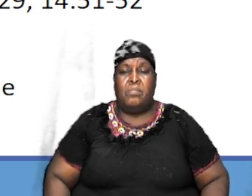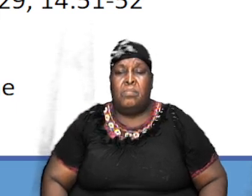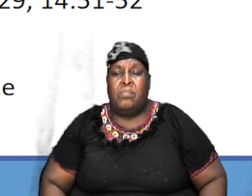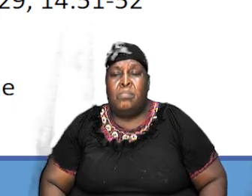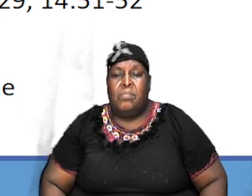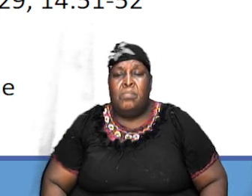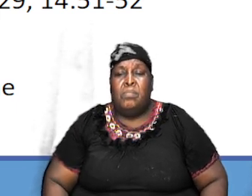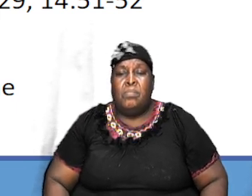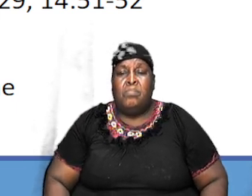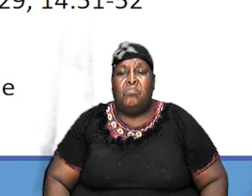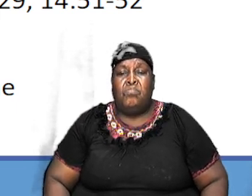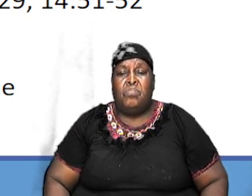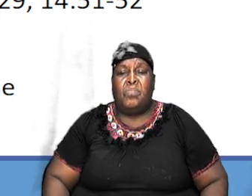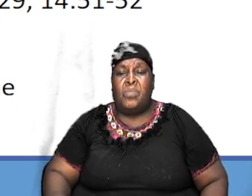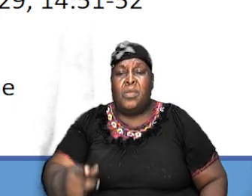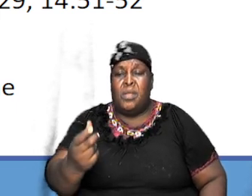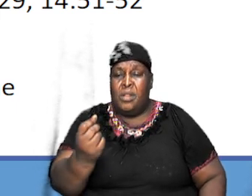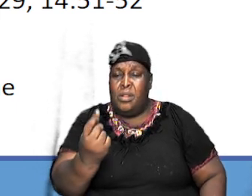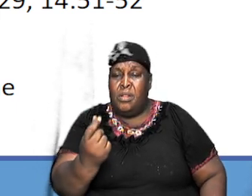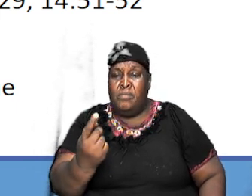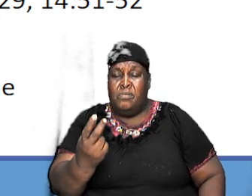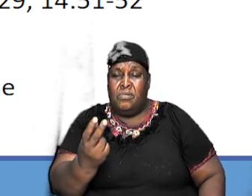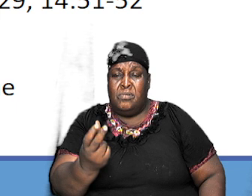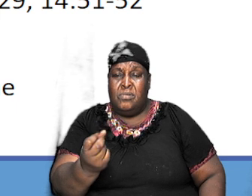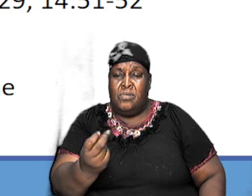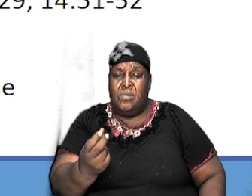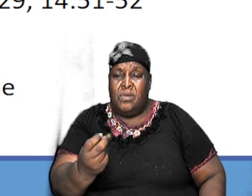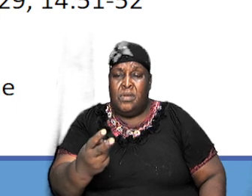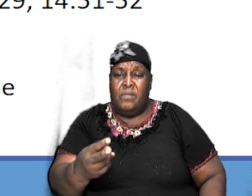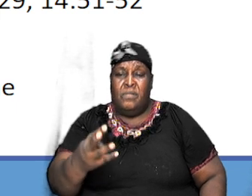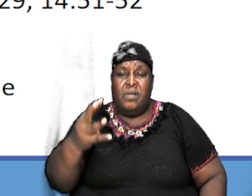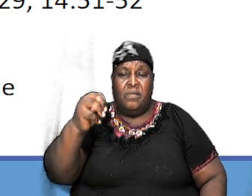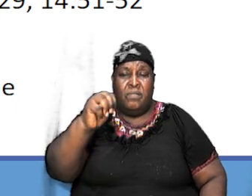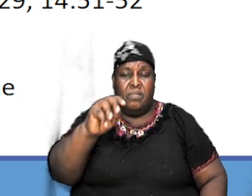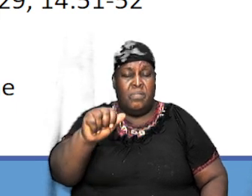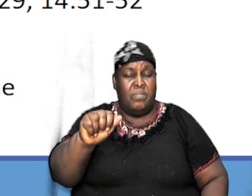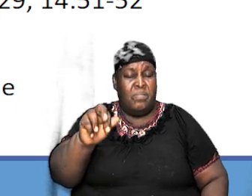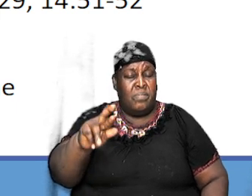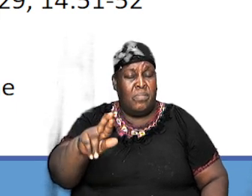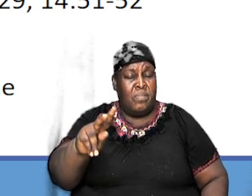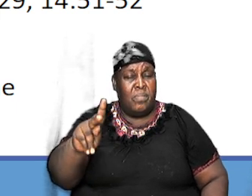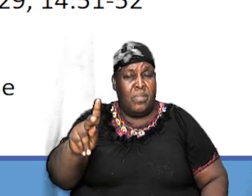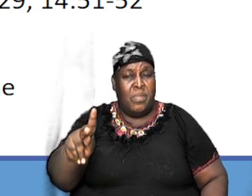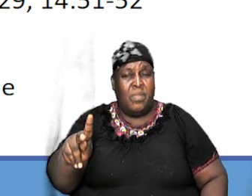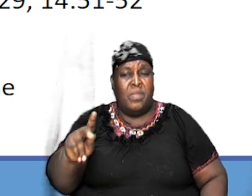that's almost the entire amount. 11-12 of Mark is actually reproduced in Matthew.